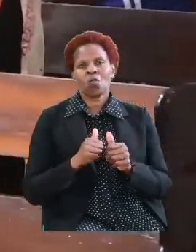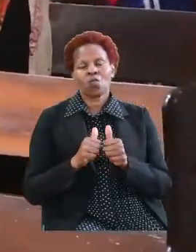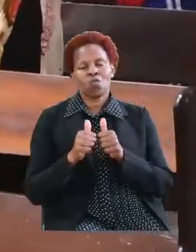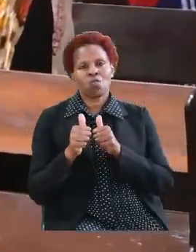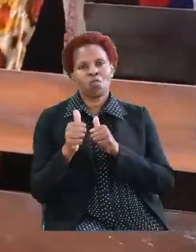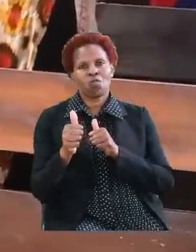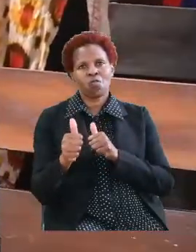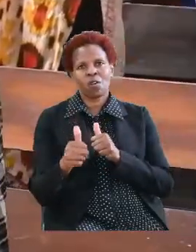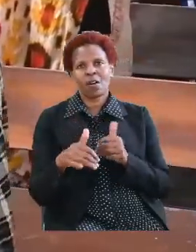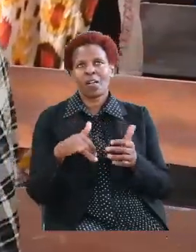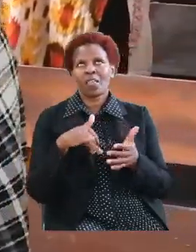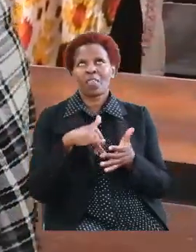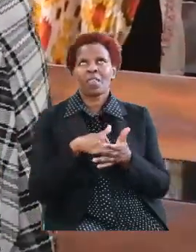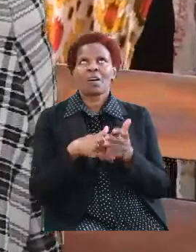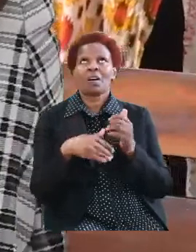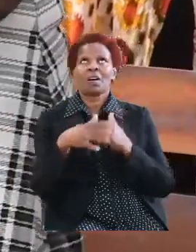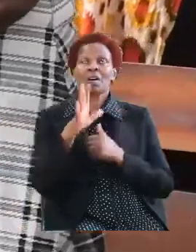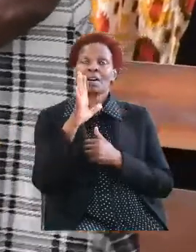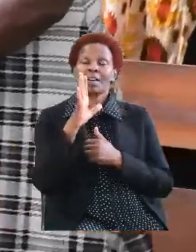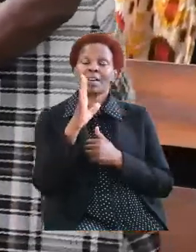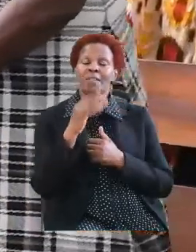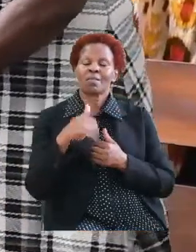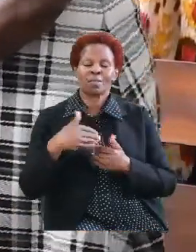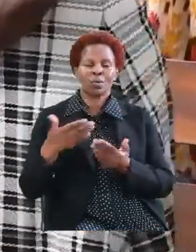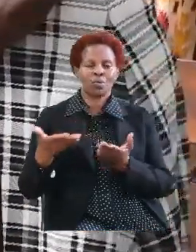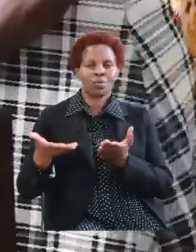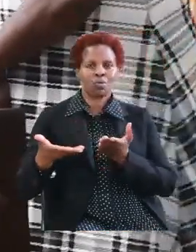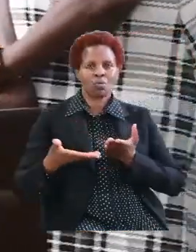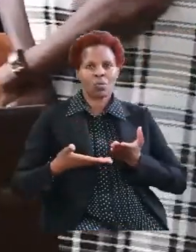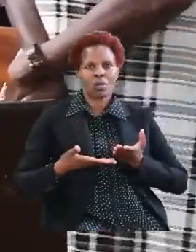sasa Yesu sasa